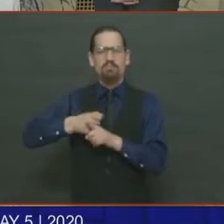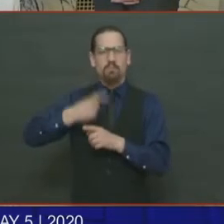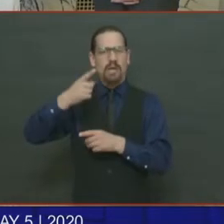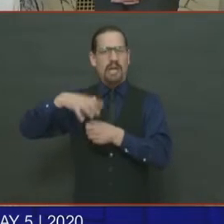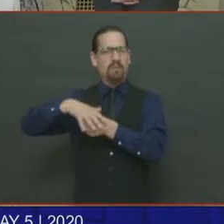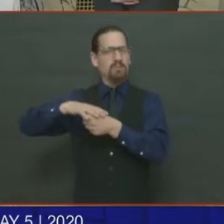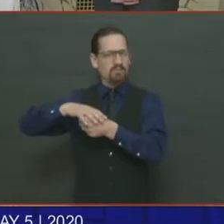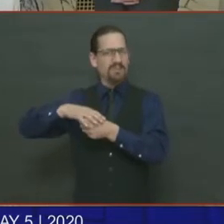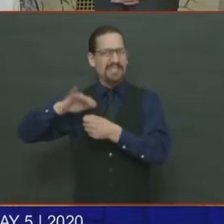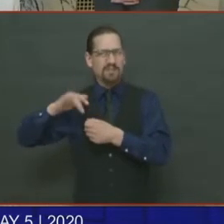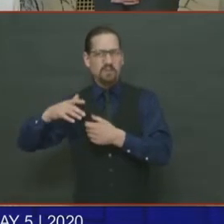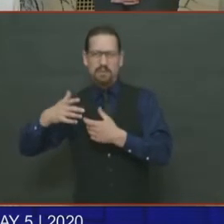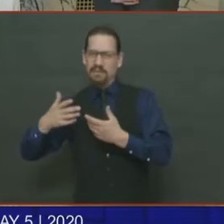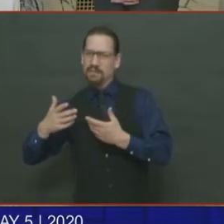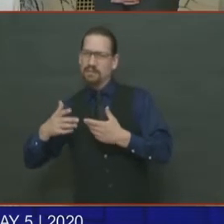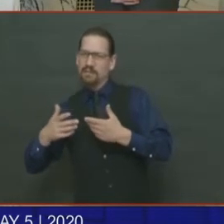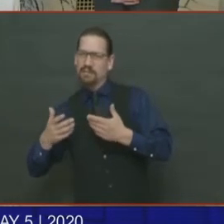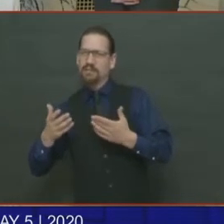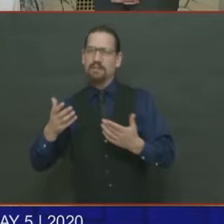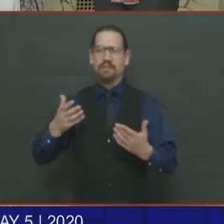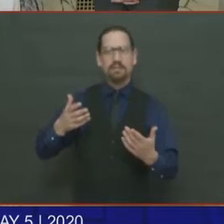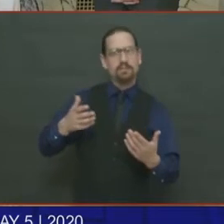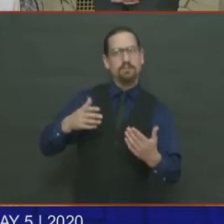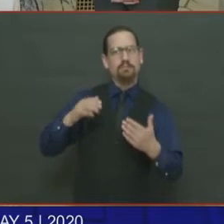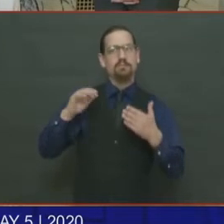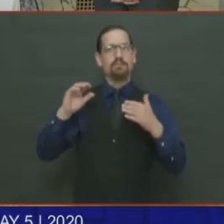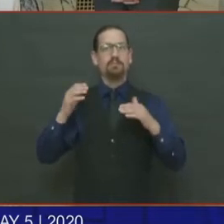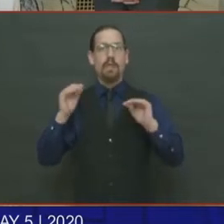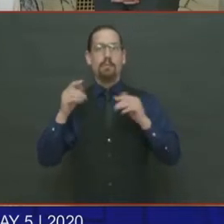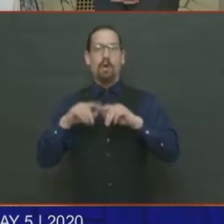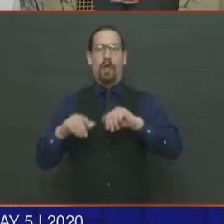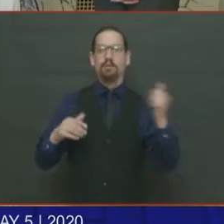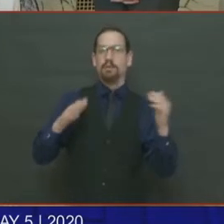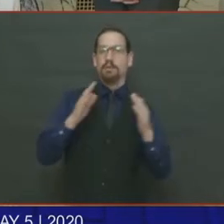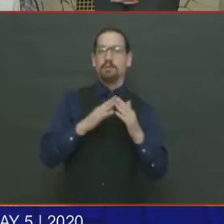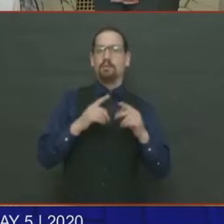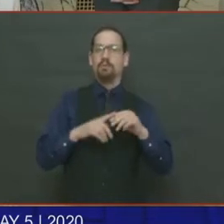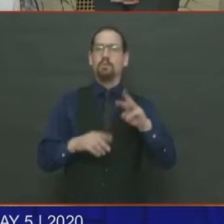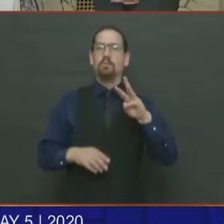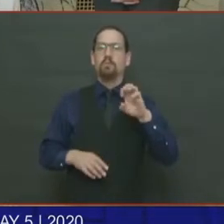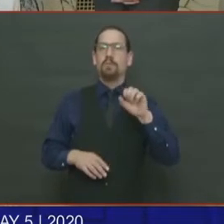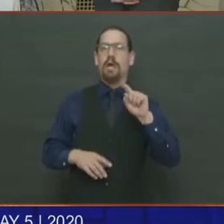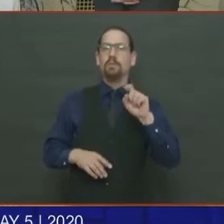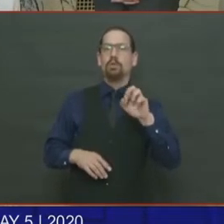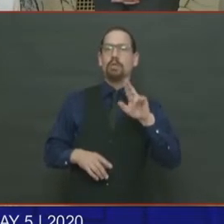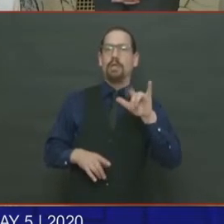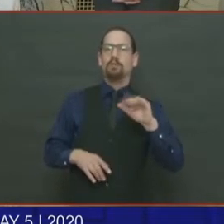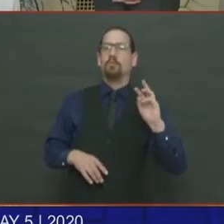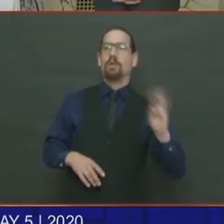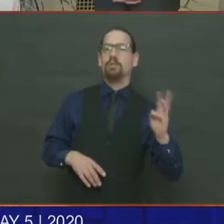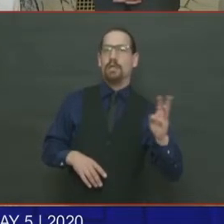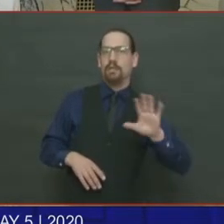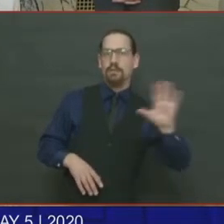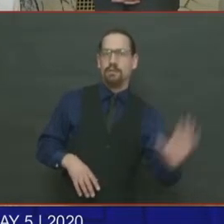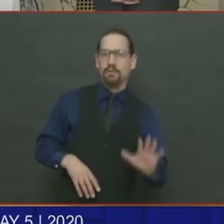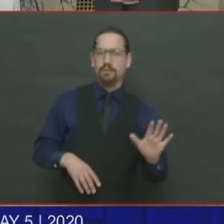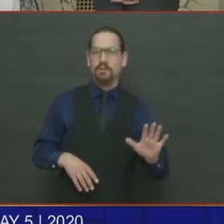than westerly. So every mayor, like every public official, has